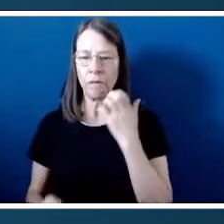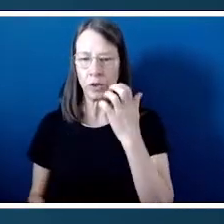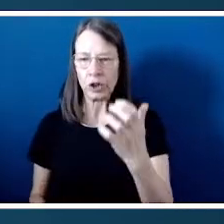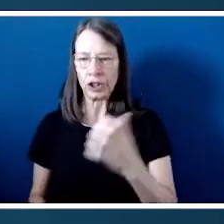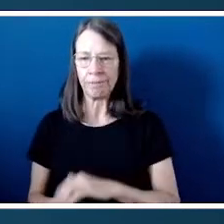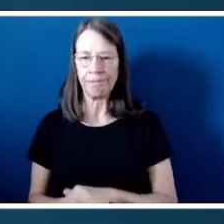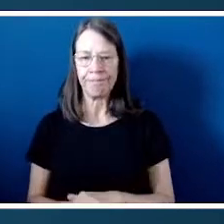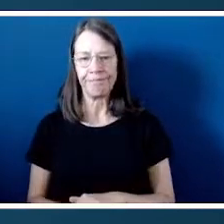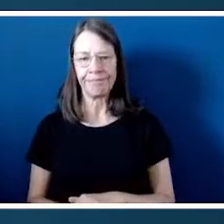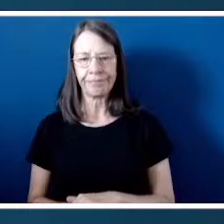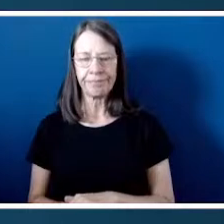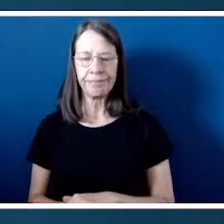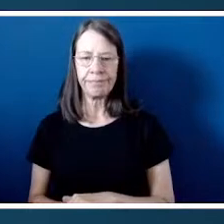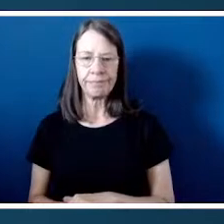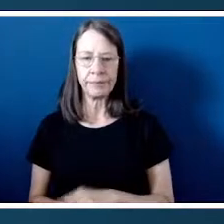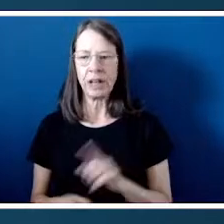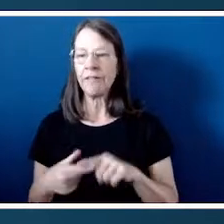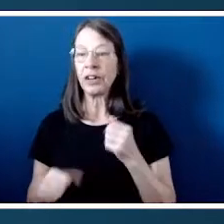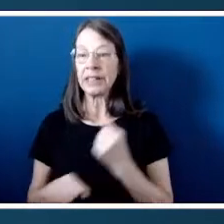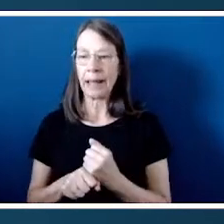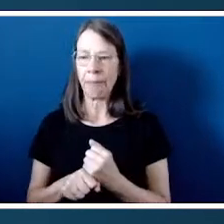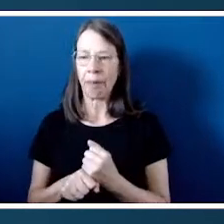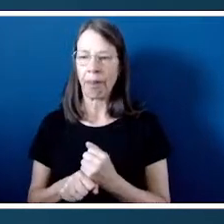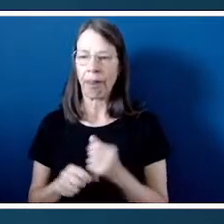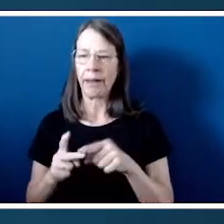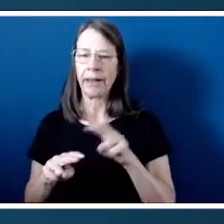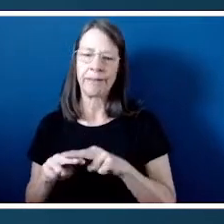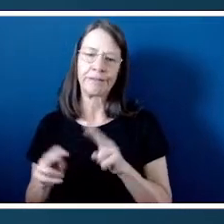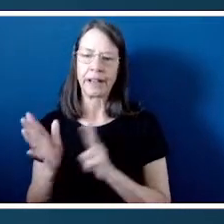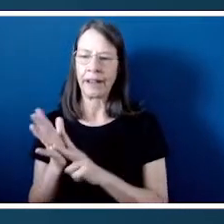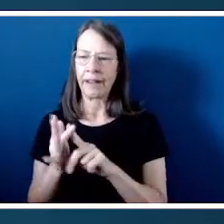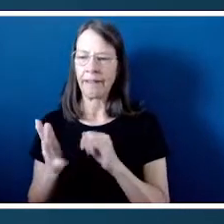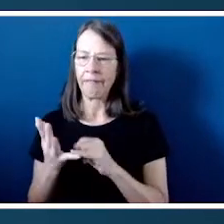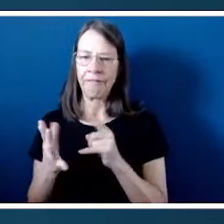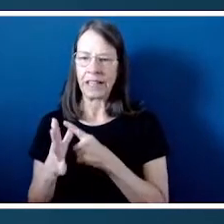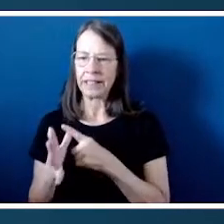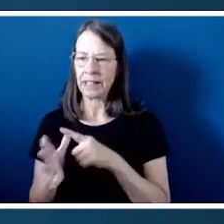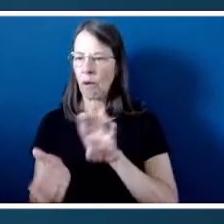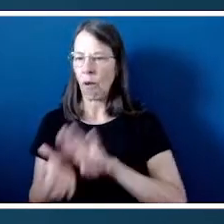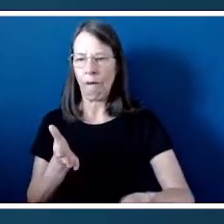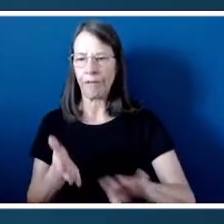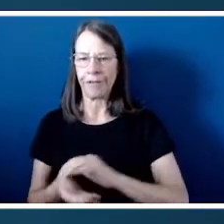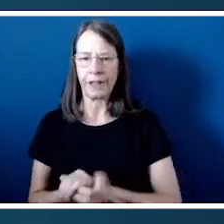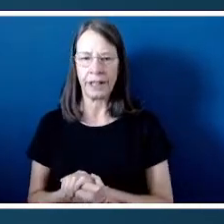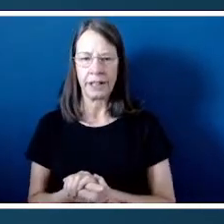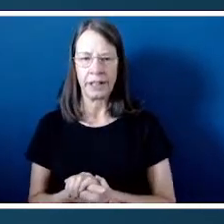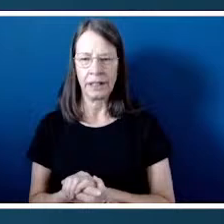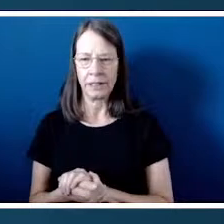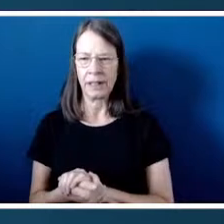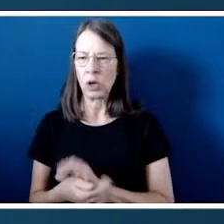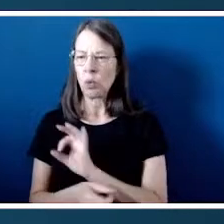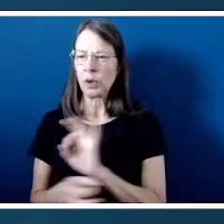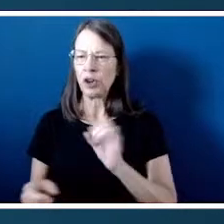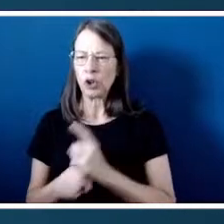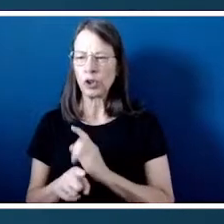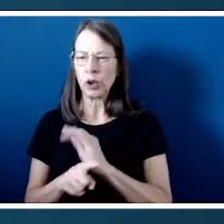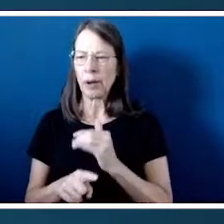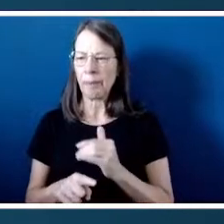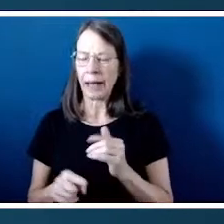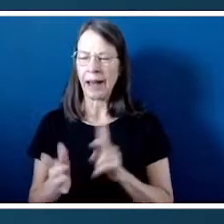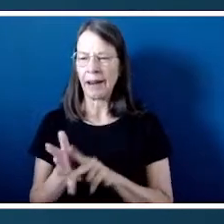talking about visa-free, nobody's talking about visa-free with India or China or Indonesia.